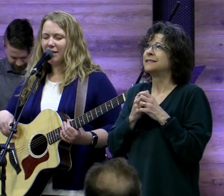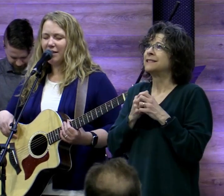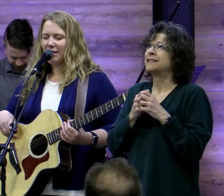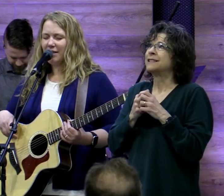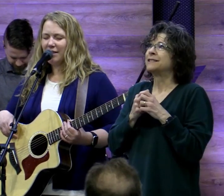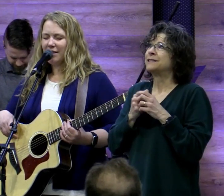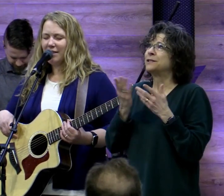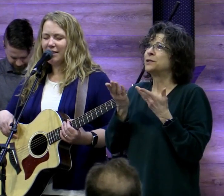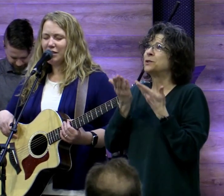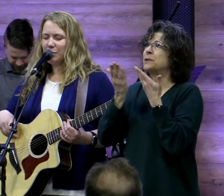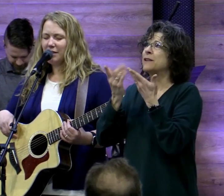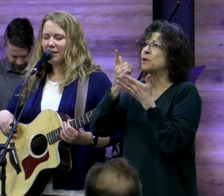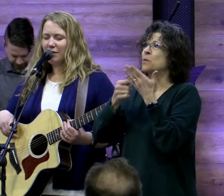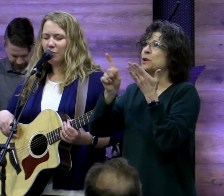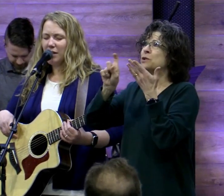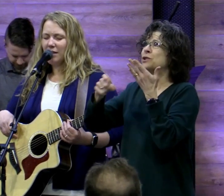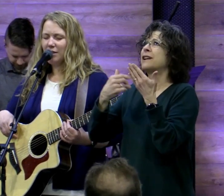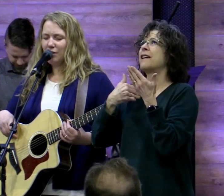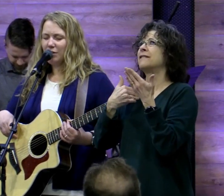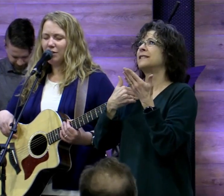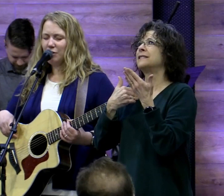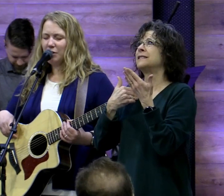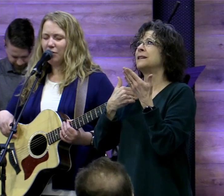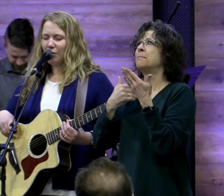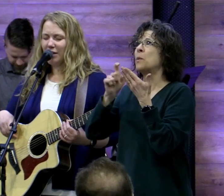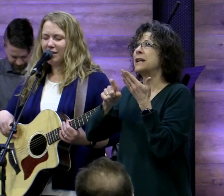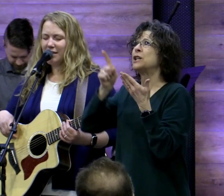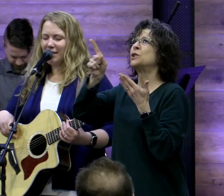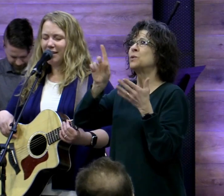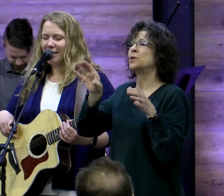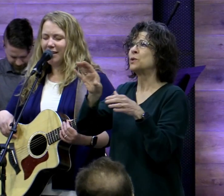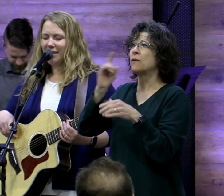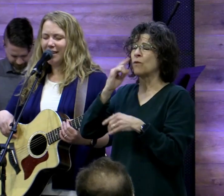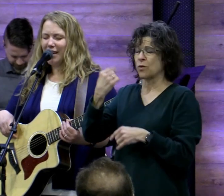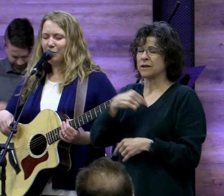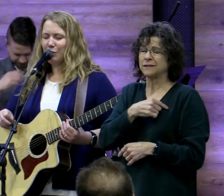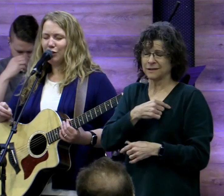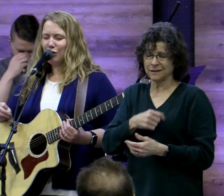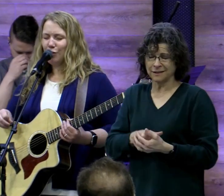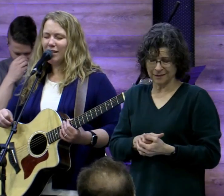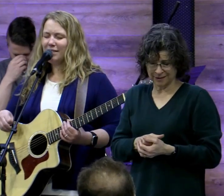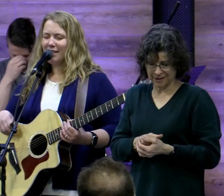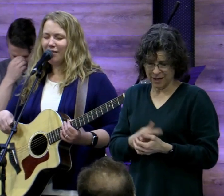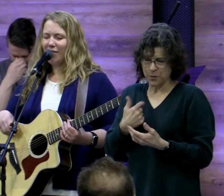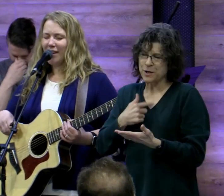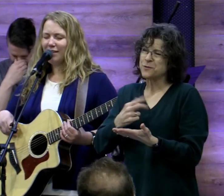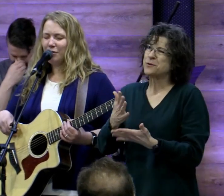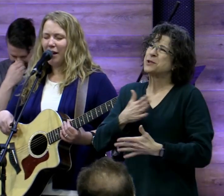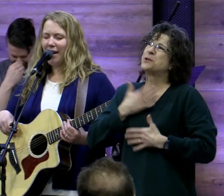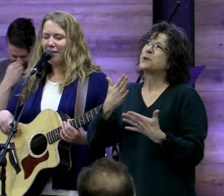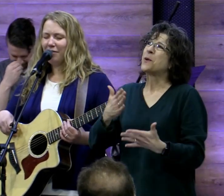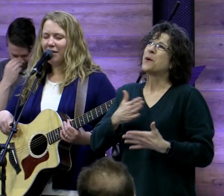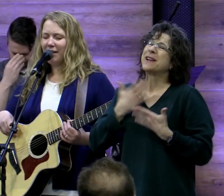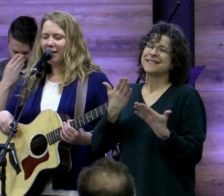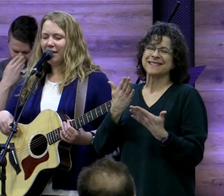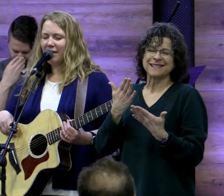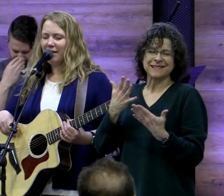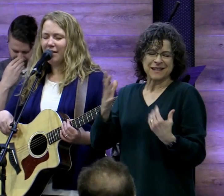God. And so we declare that we need you to do it for us. And we rejoice in the fact that you